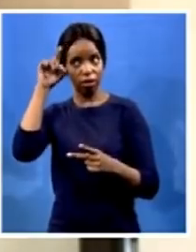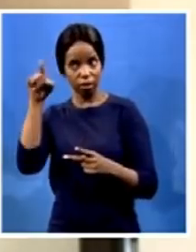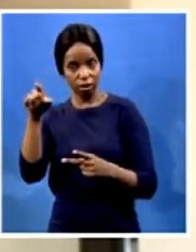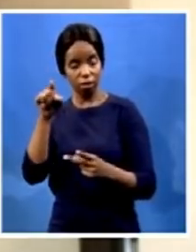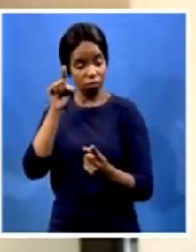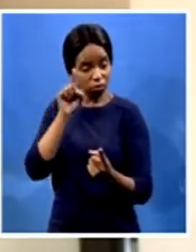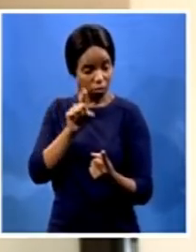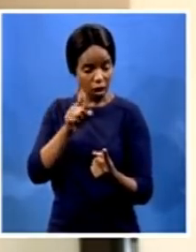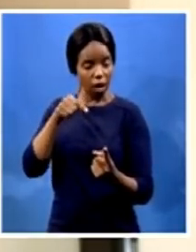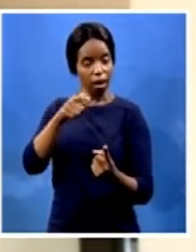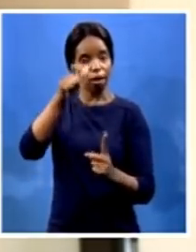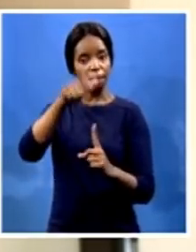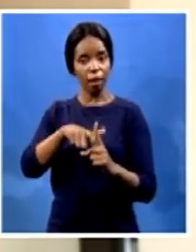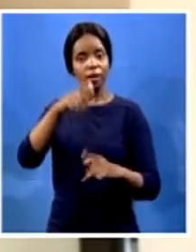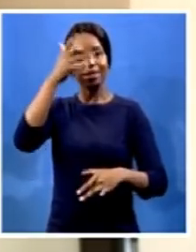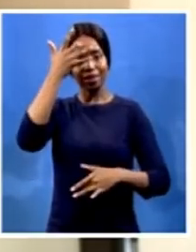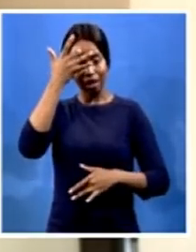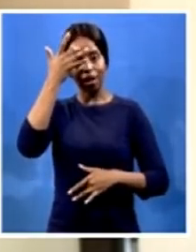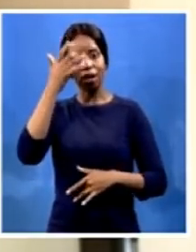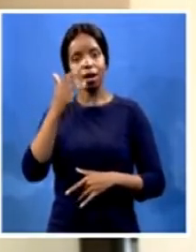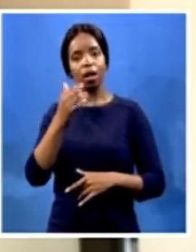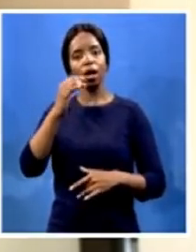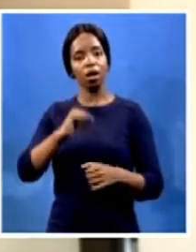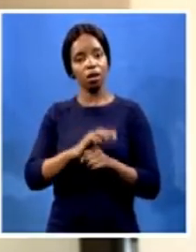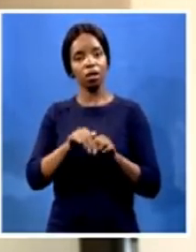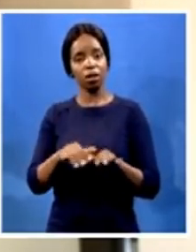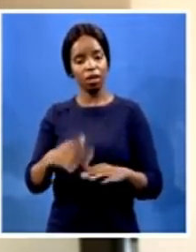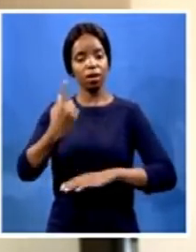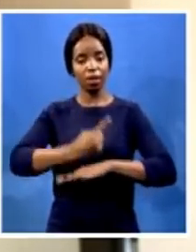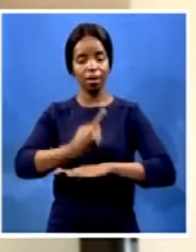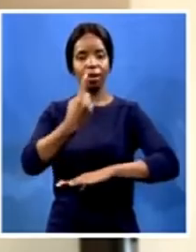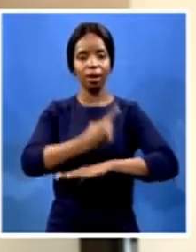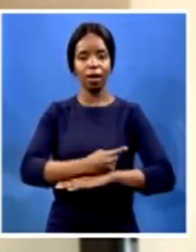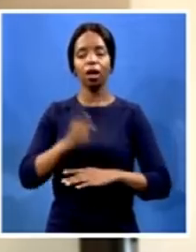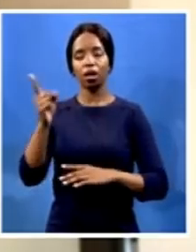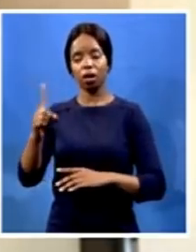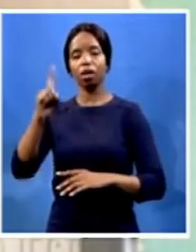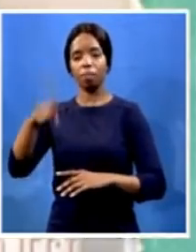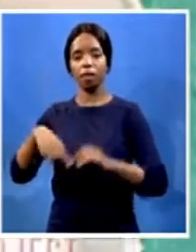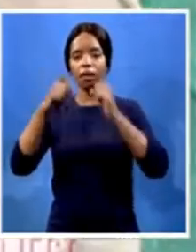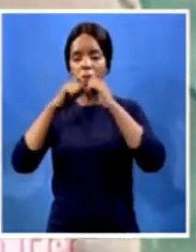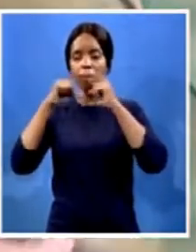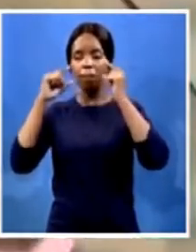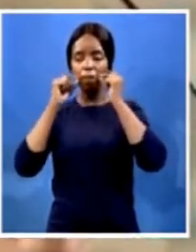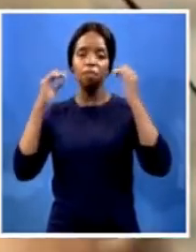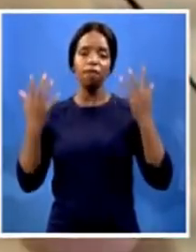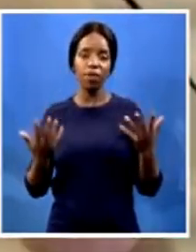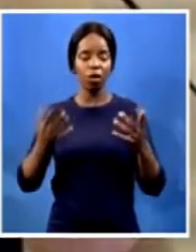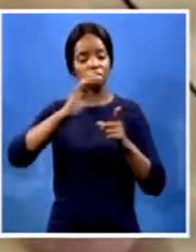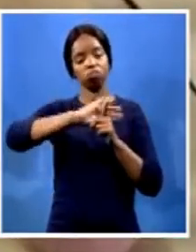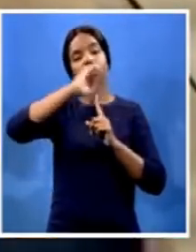the rest of us to stay safe. So if we could at home, while going to the supermarket or going